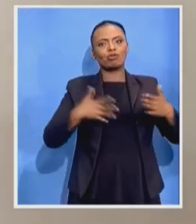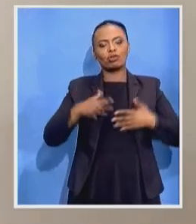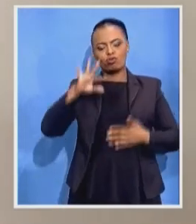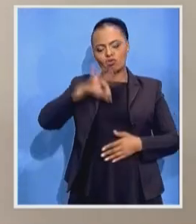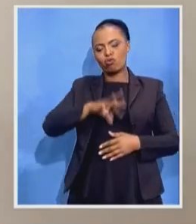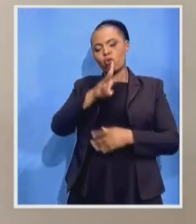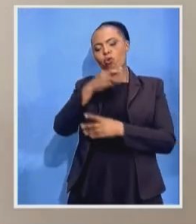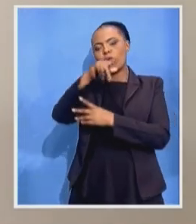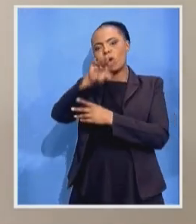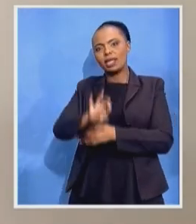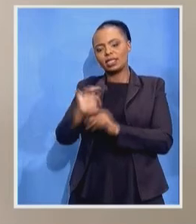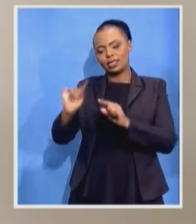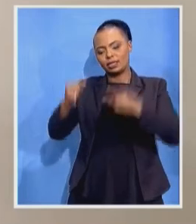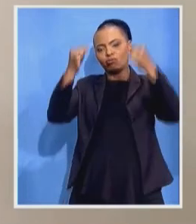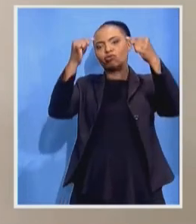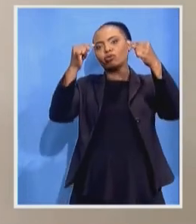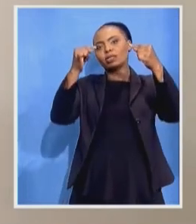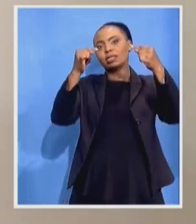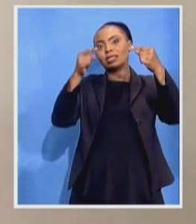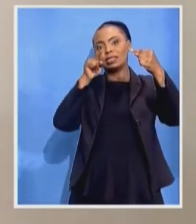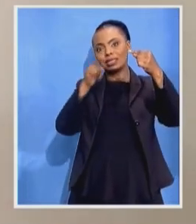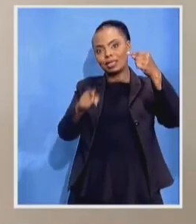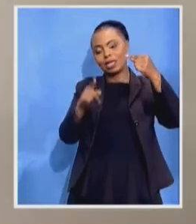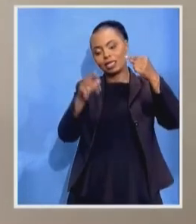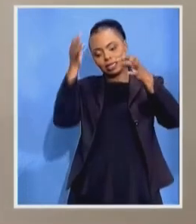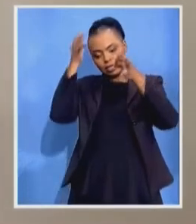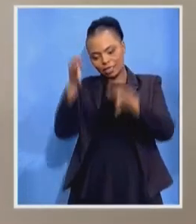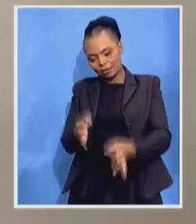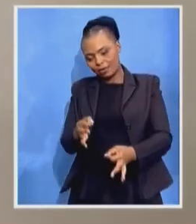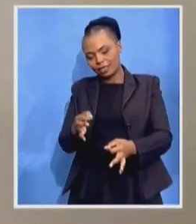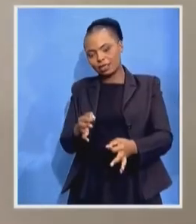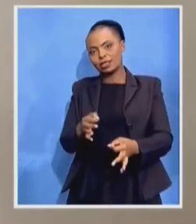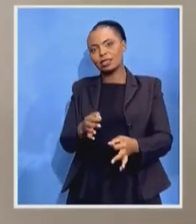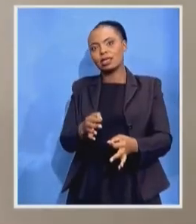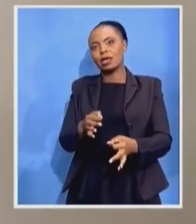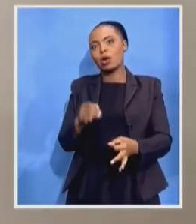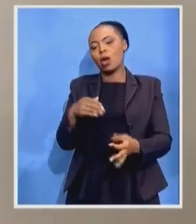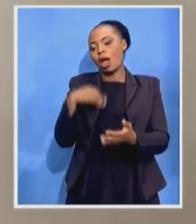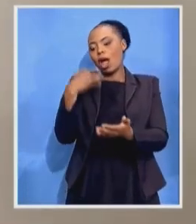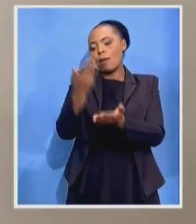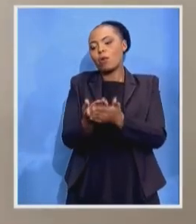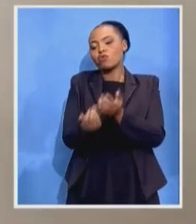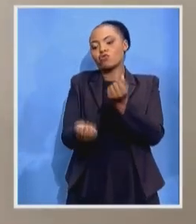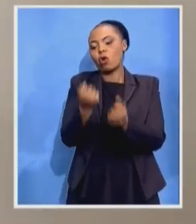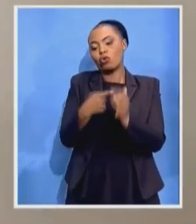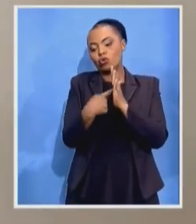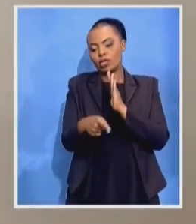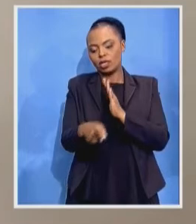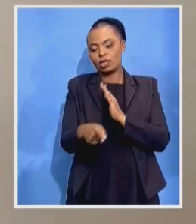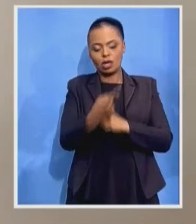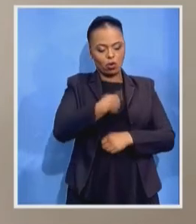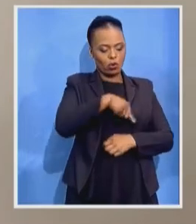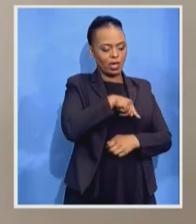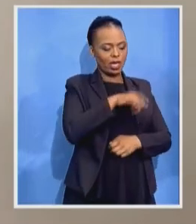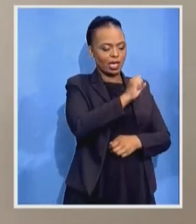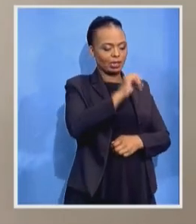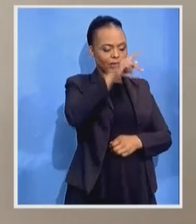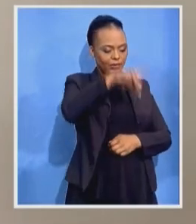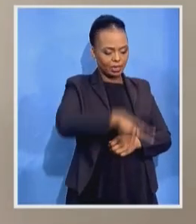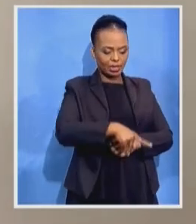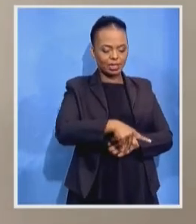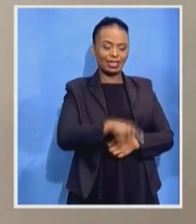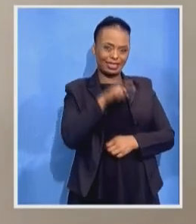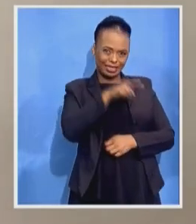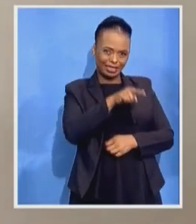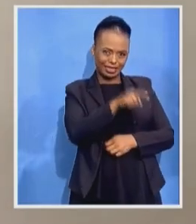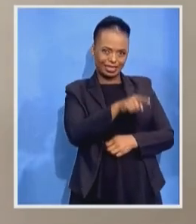delivered by the Labour Appeal Court this week, which to us as the SACP deals a serious blow to South Africa's collective